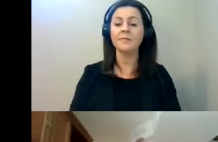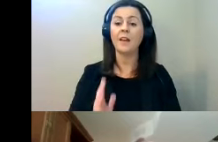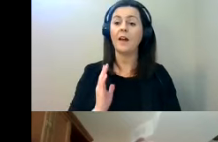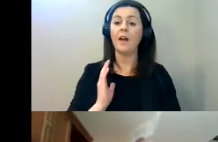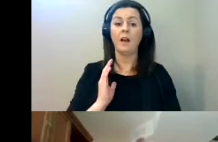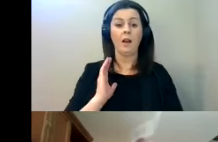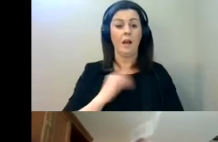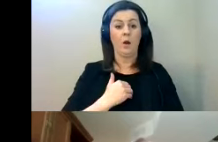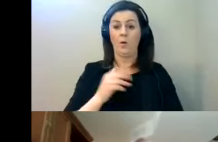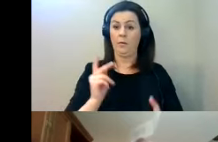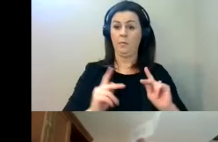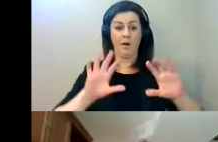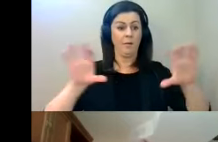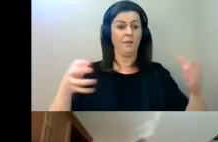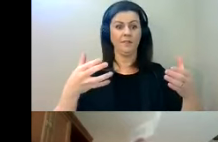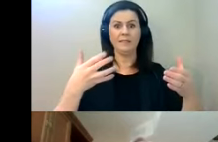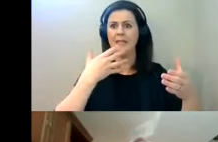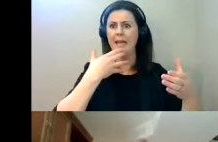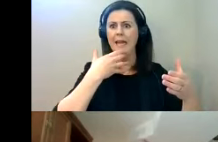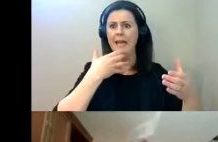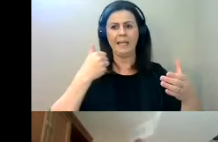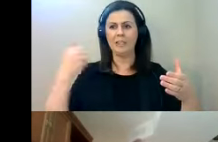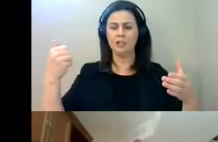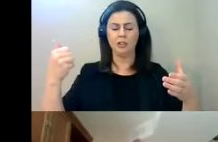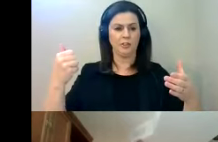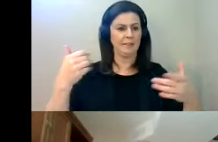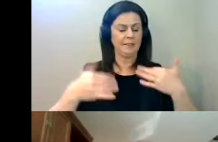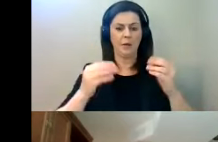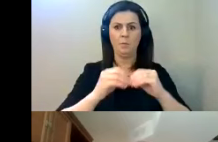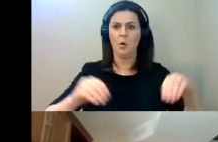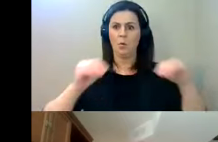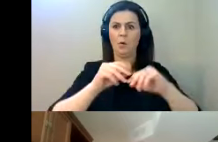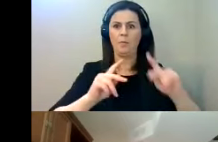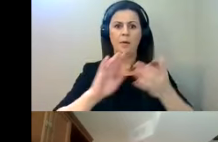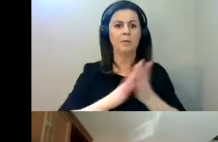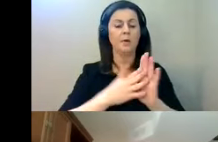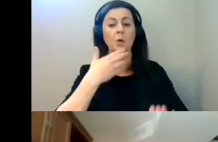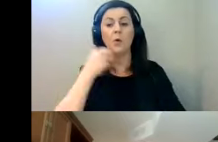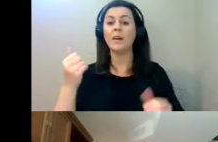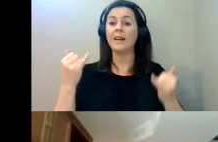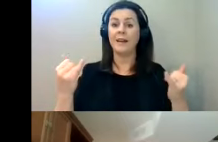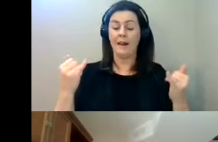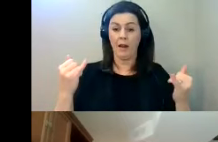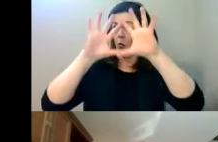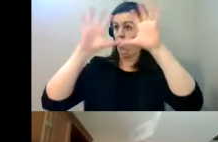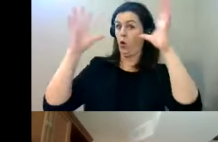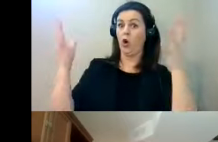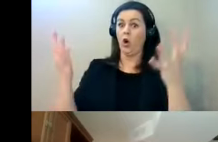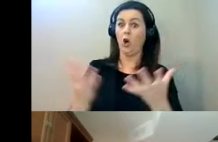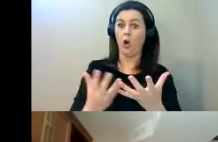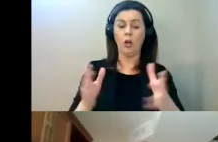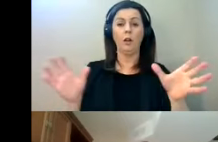aging and doing so rapidly. Globally, we're facing the largest demographic shift we have ever